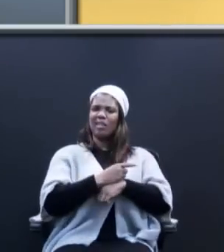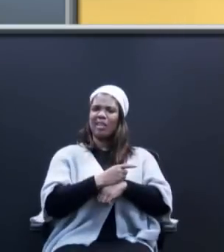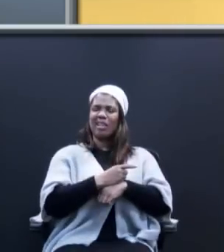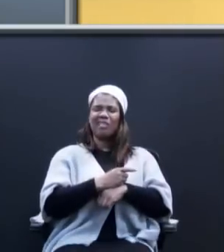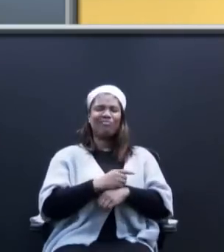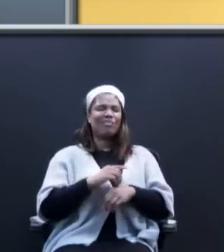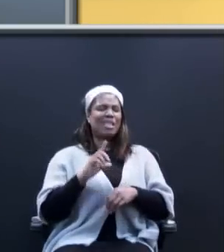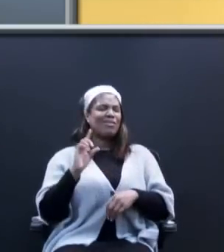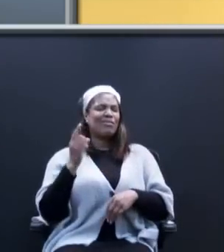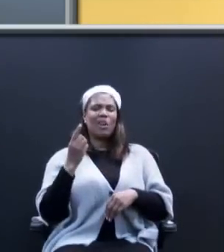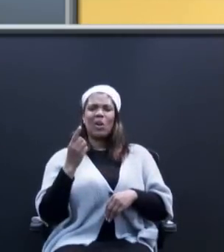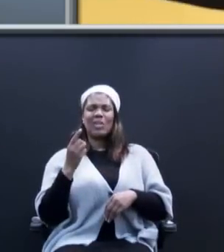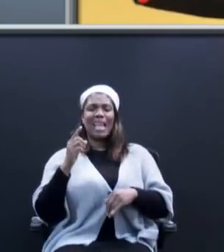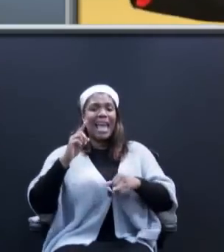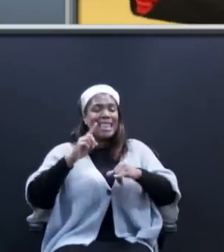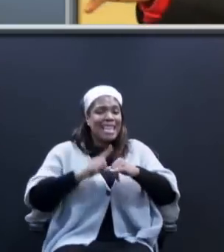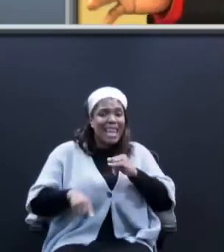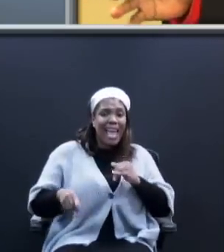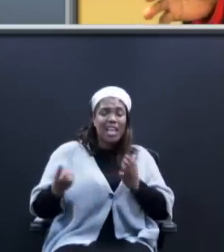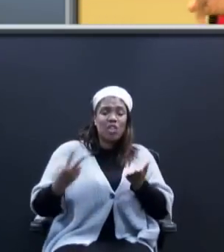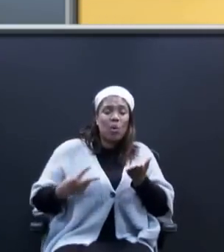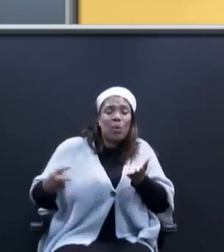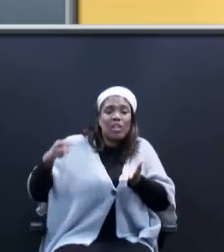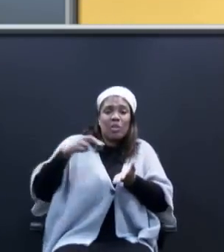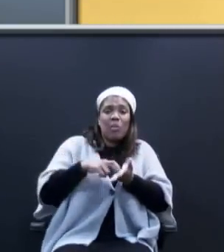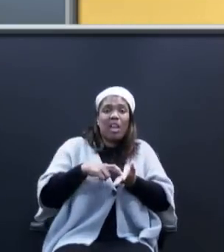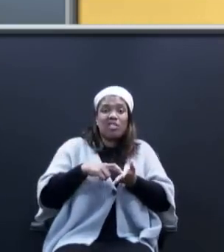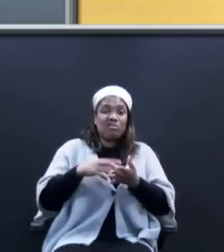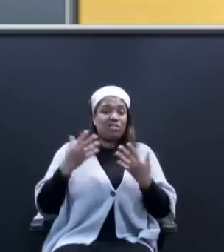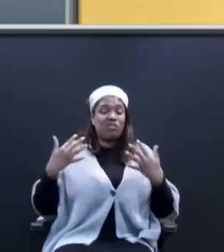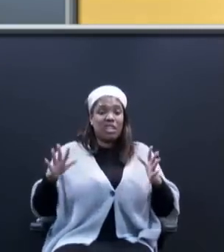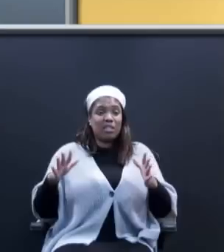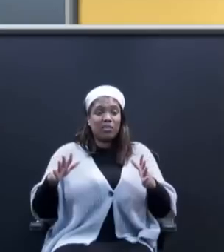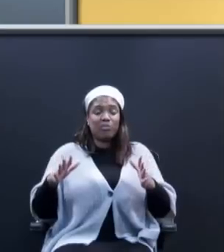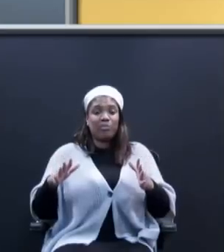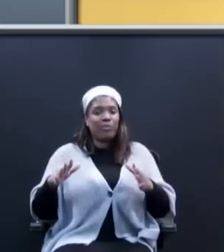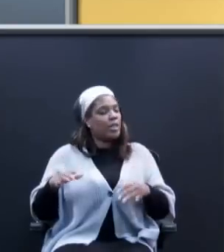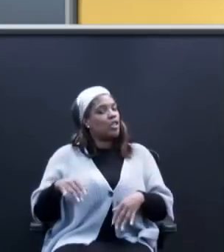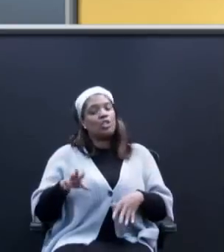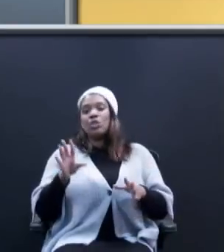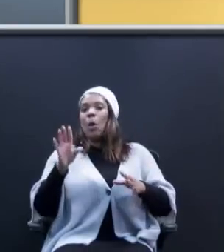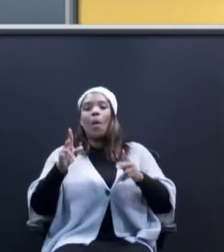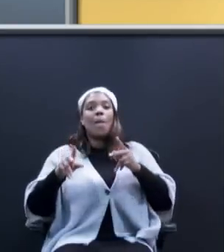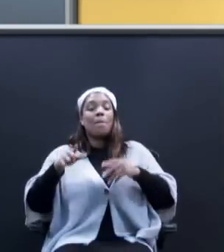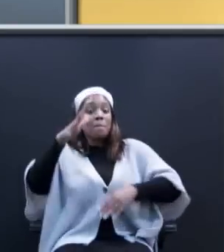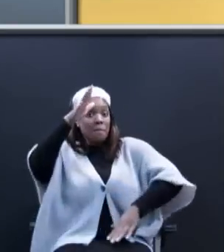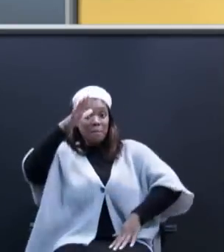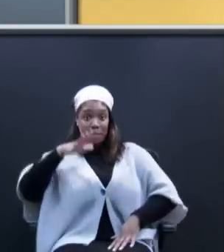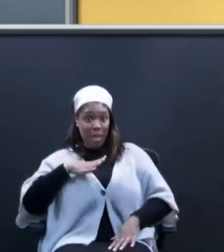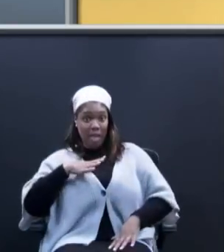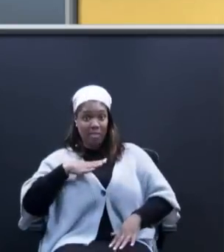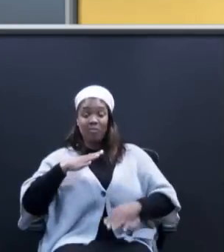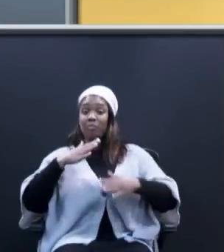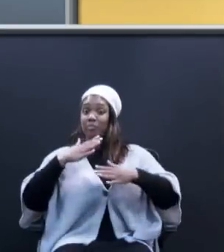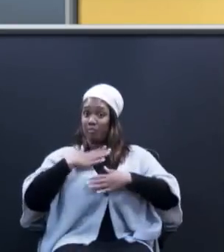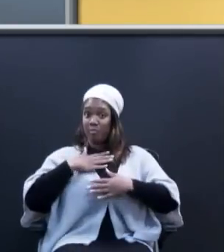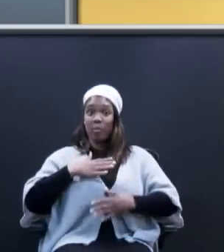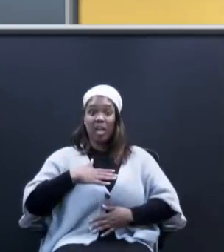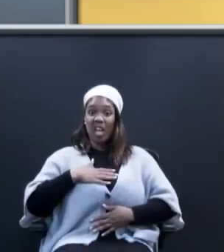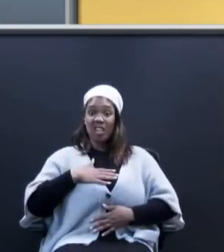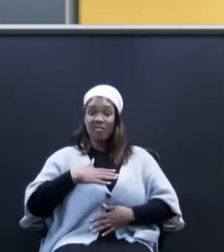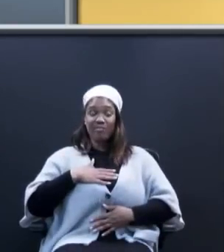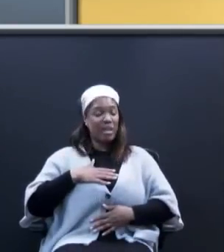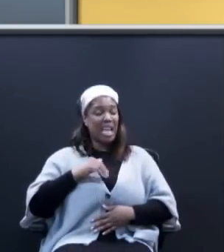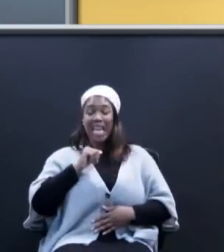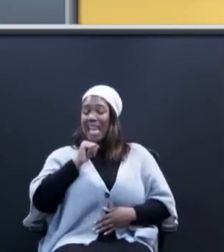after white throne judgment, then he's going to offer it up. So now, flesh and blood cannot inherit the kingdom of the Father. That's what they're talking about. This is